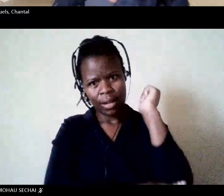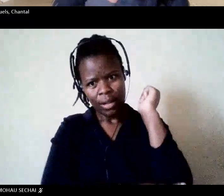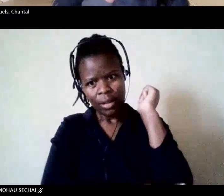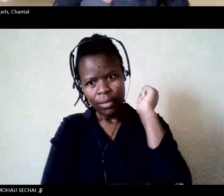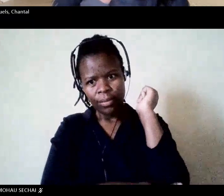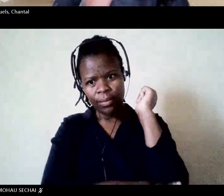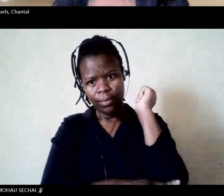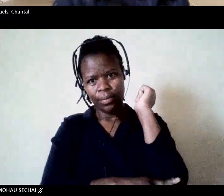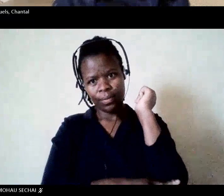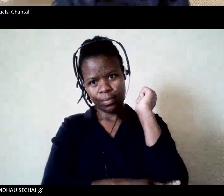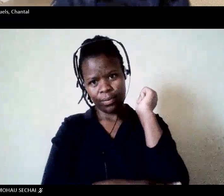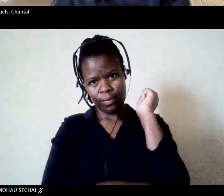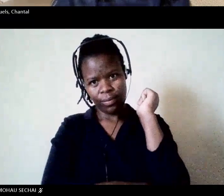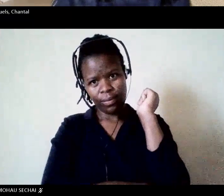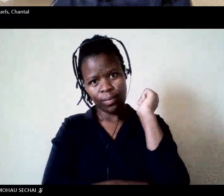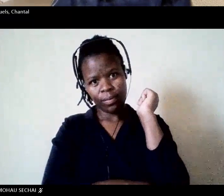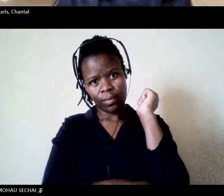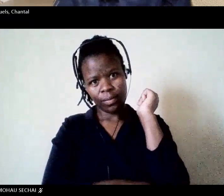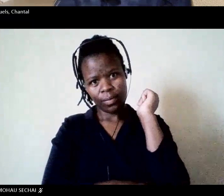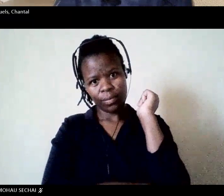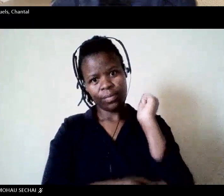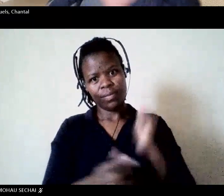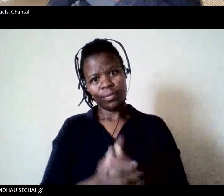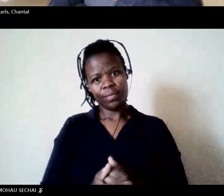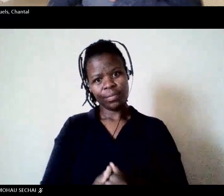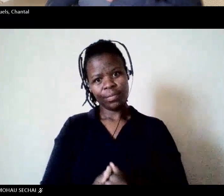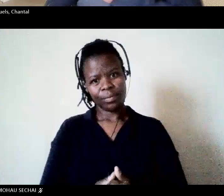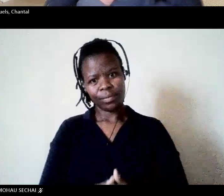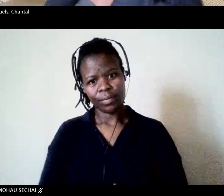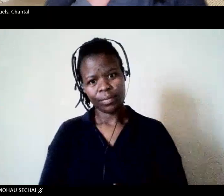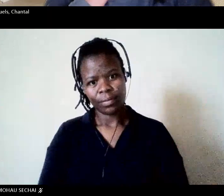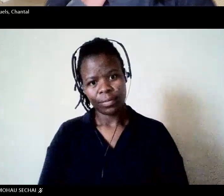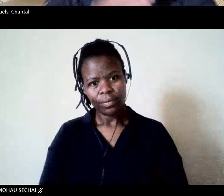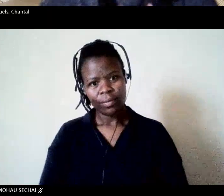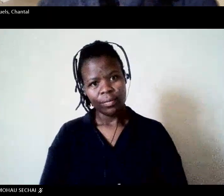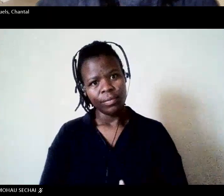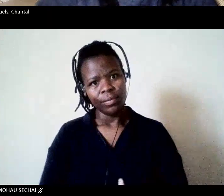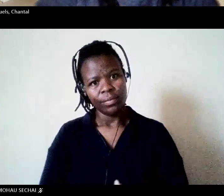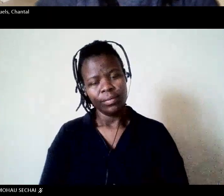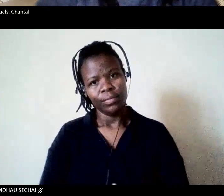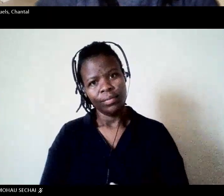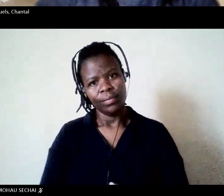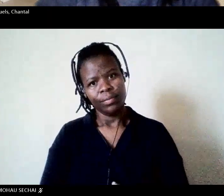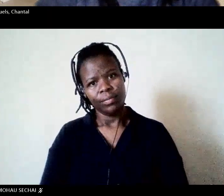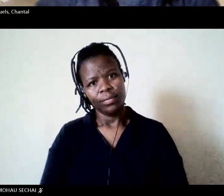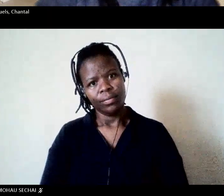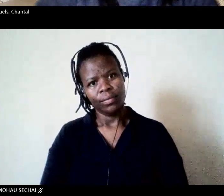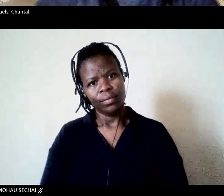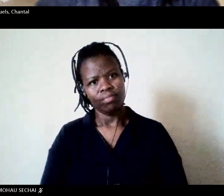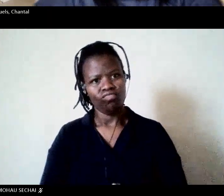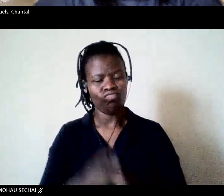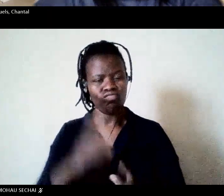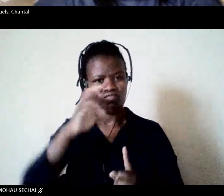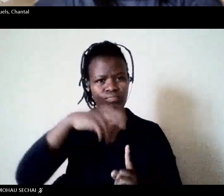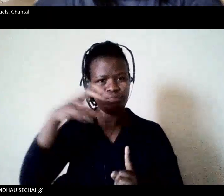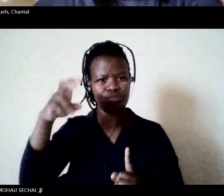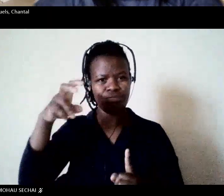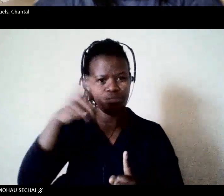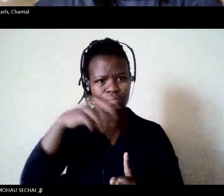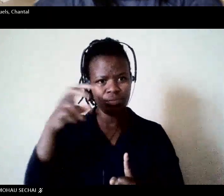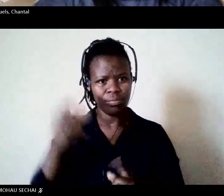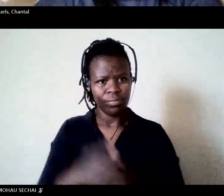to take onwards. All right. So I've read Mbali's already. So Afikile says, it's true. He also experienced secondary